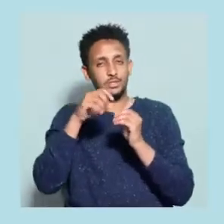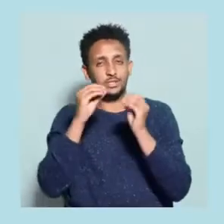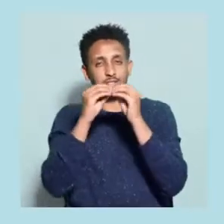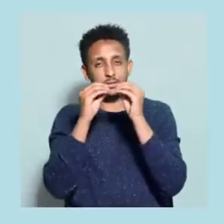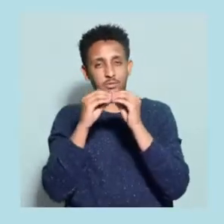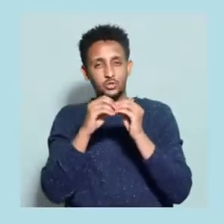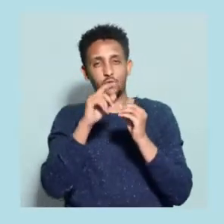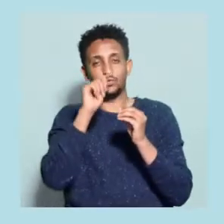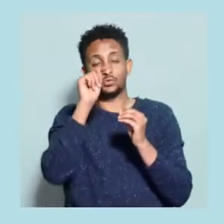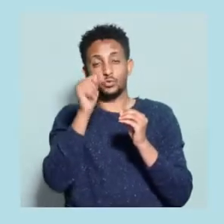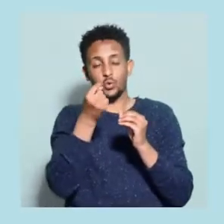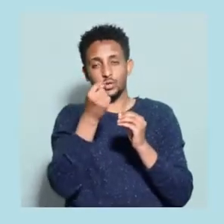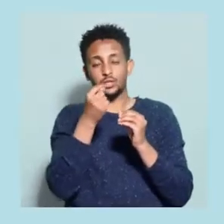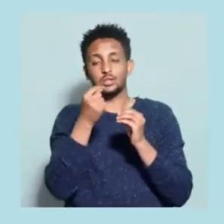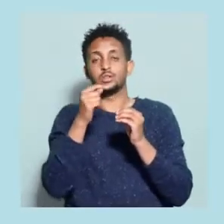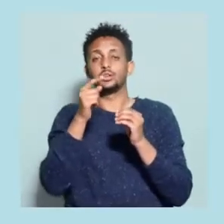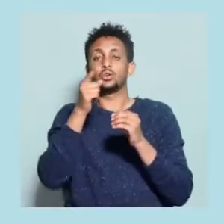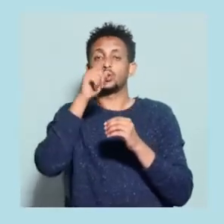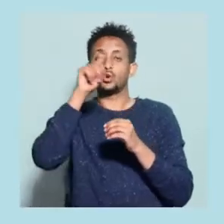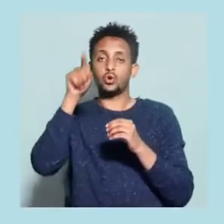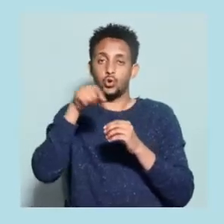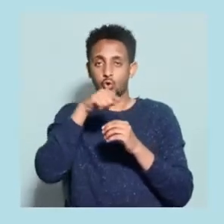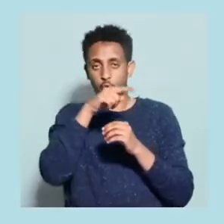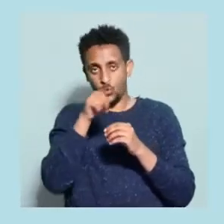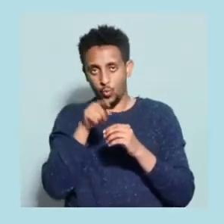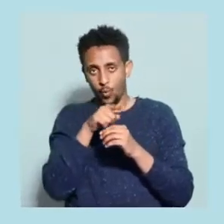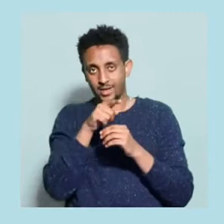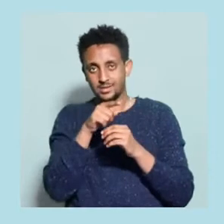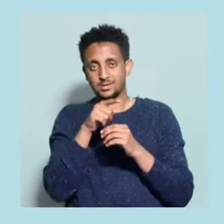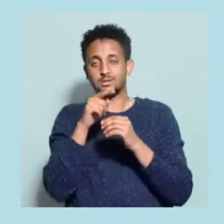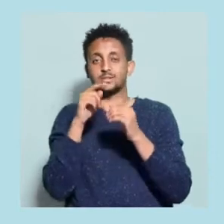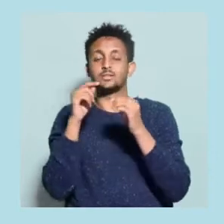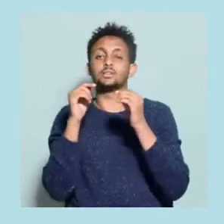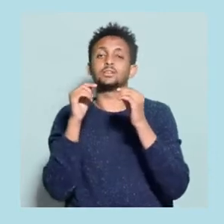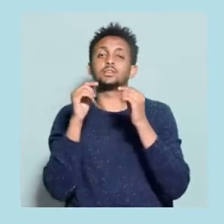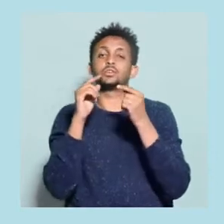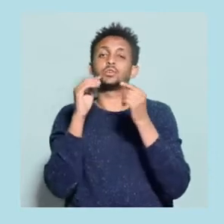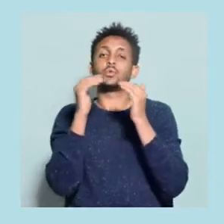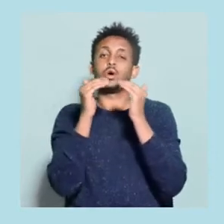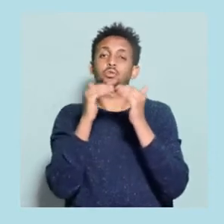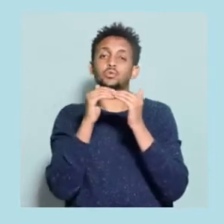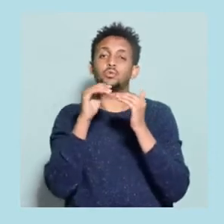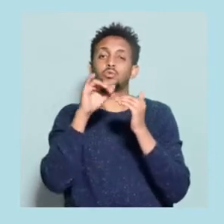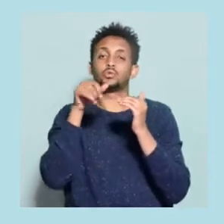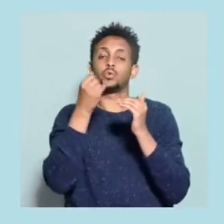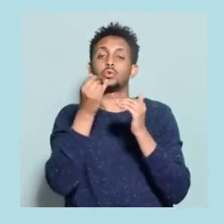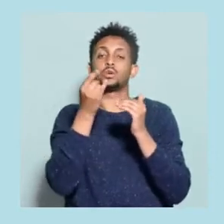of torque clockwise is equals to the summation of torque